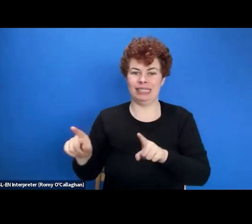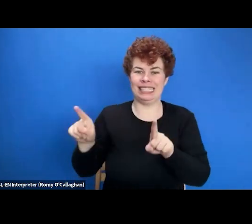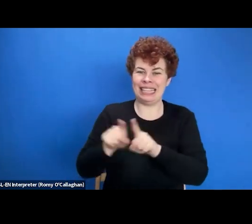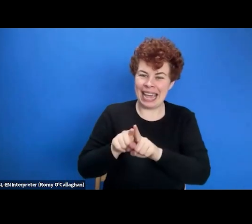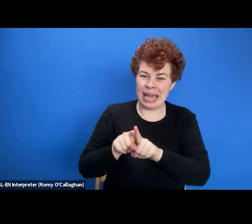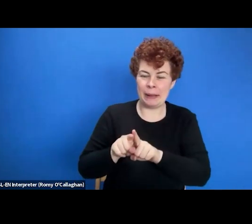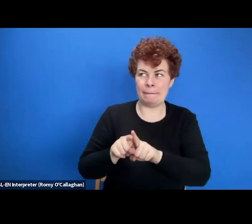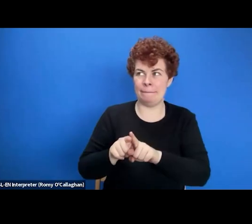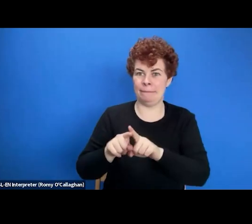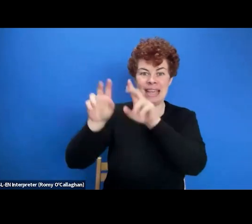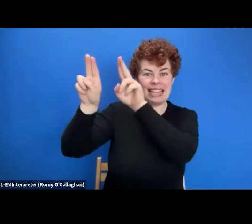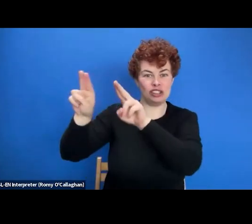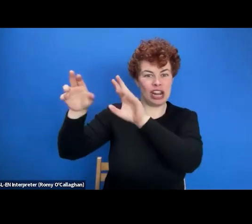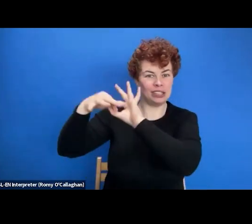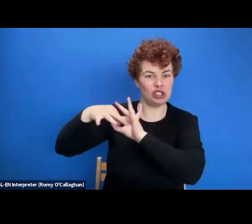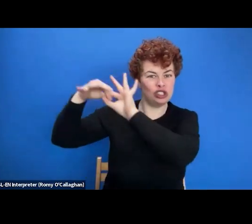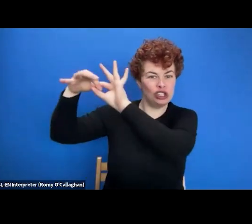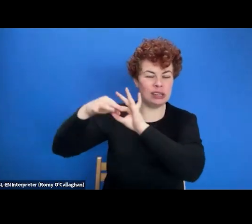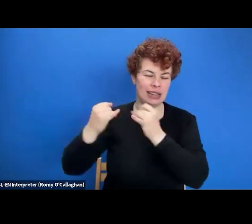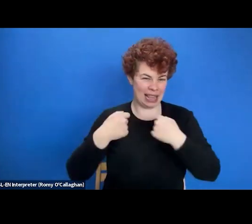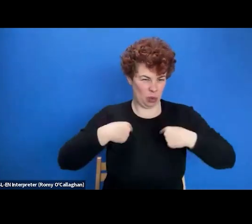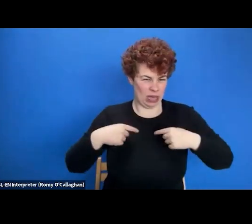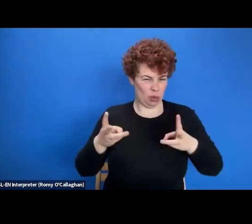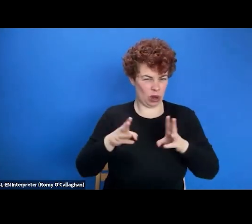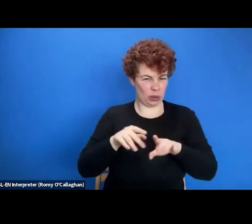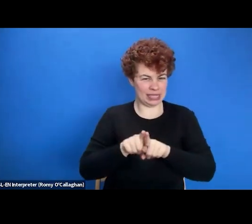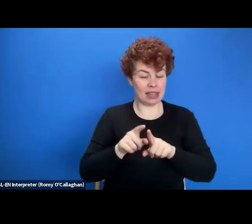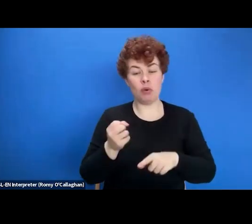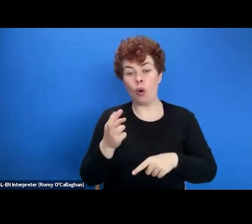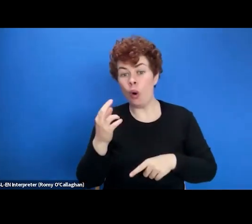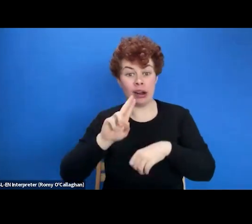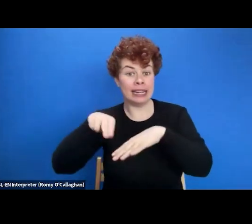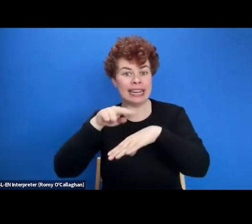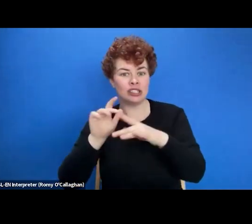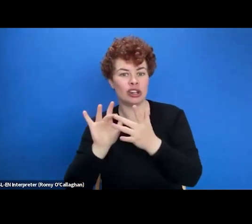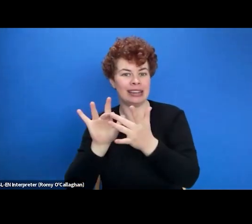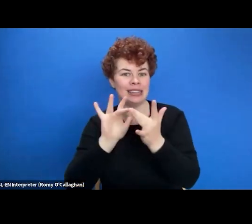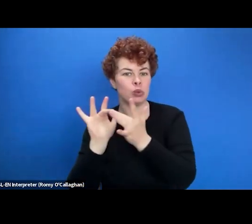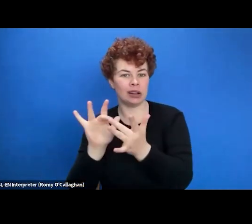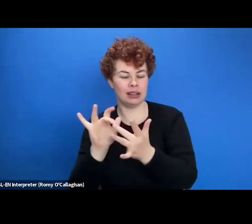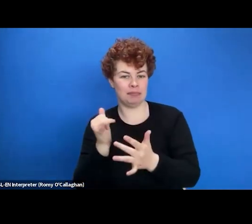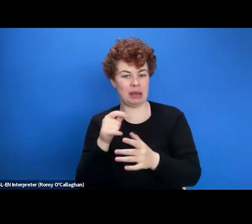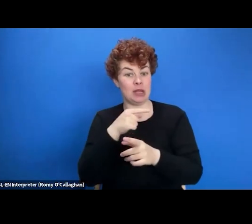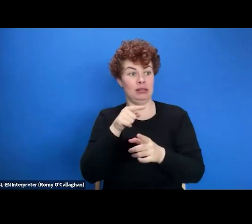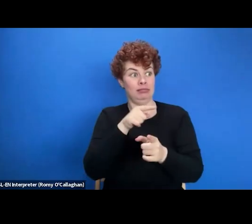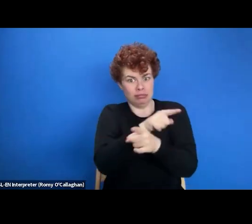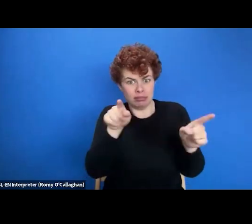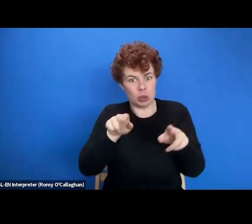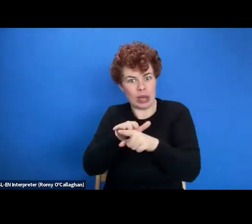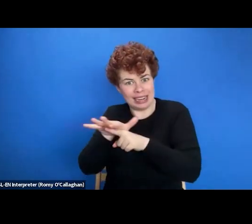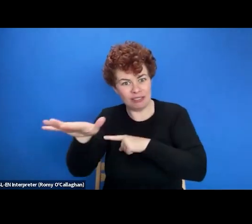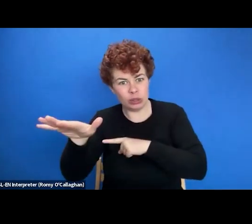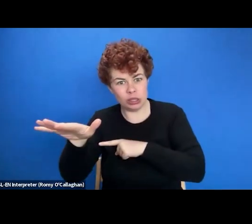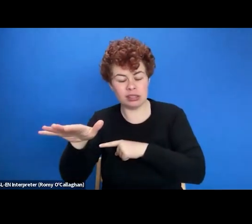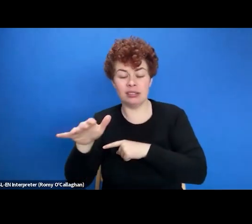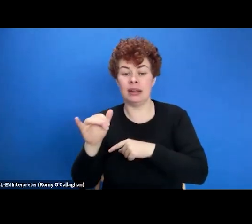maybe international context that we work within as well, or even national networks, just ways that you can influence. And maybe